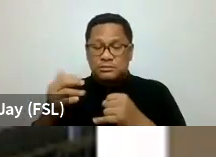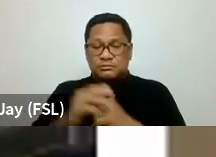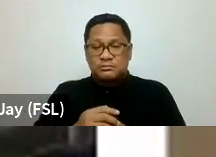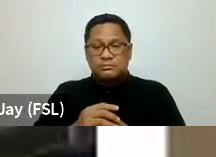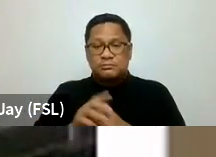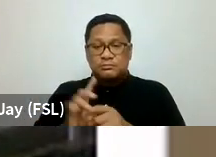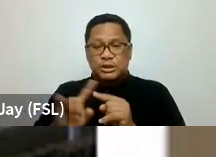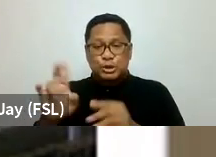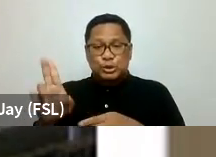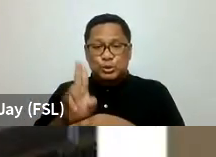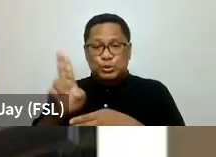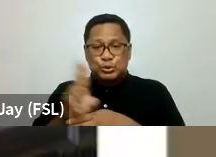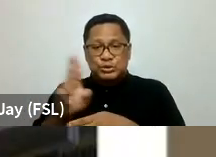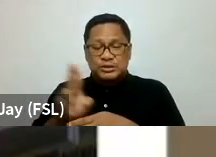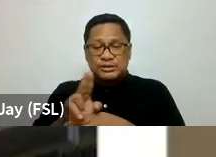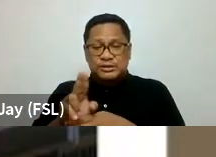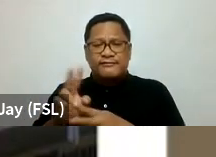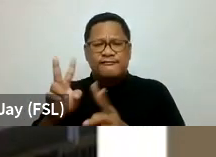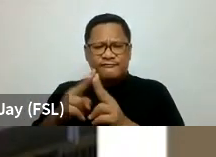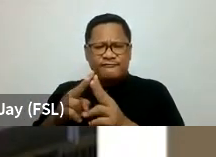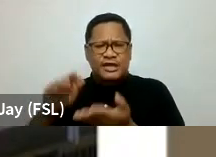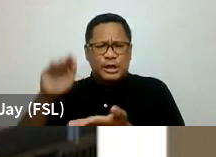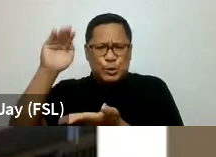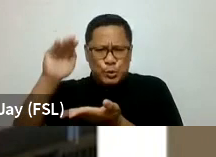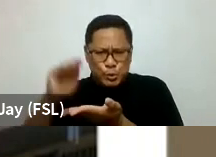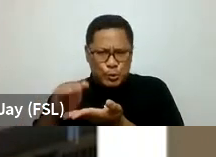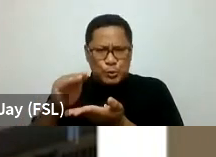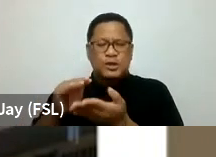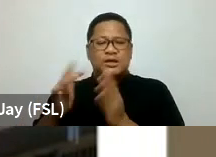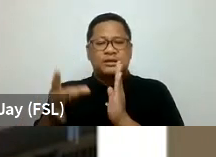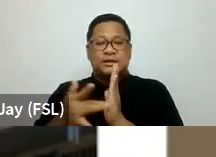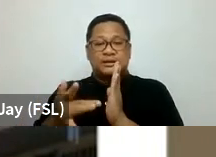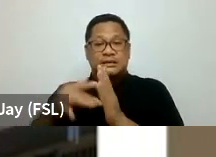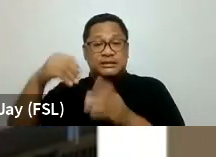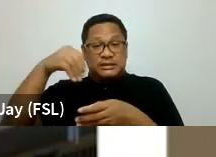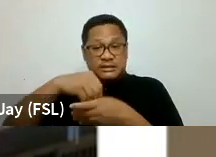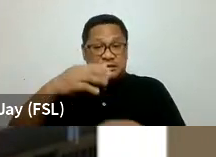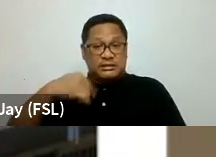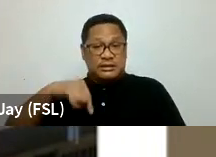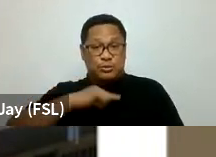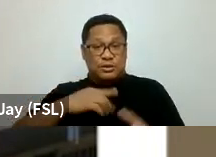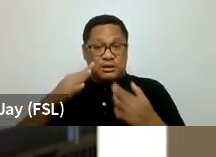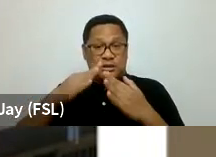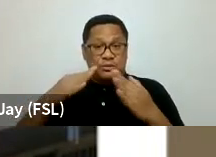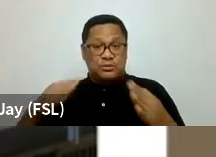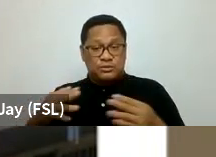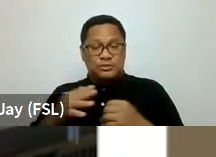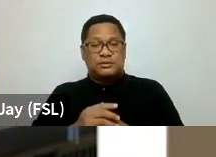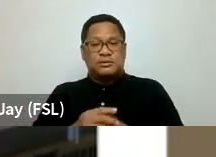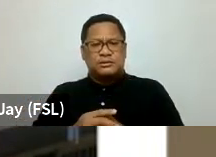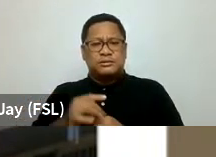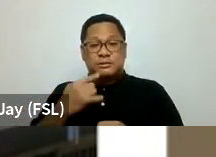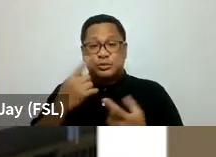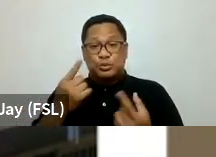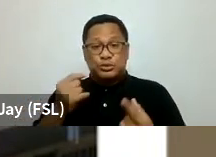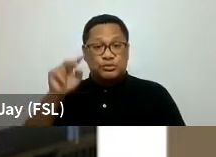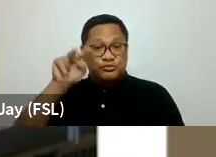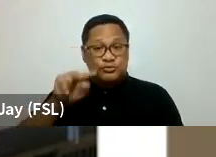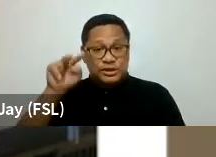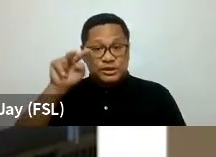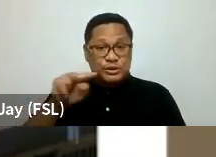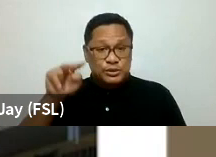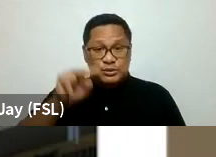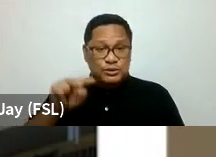using low-end techniques. Sa bahay lang namin yan. Okay, I just videoed